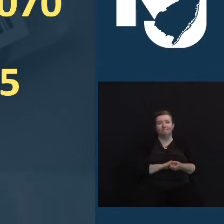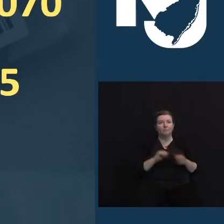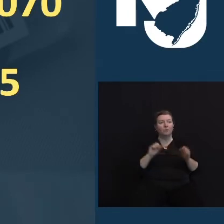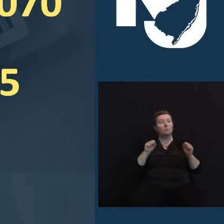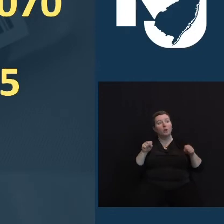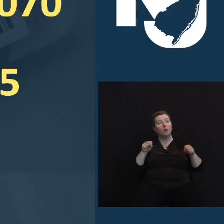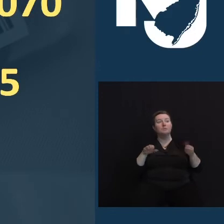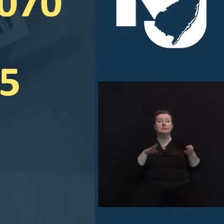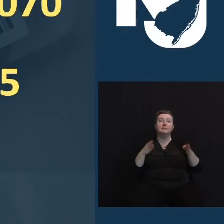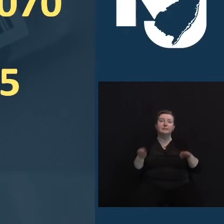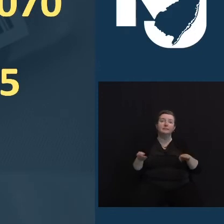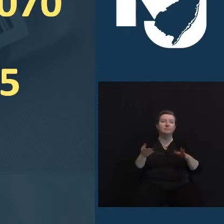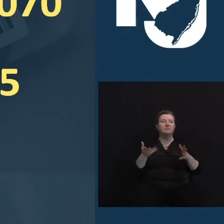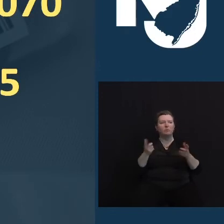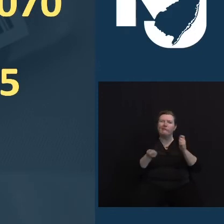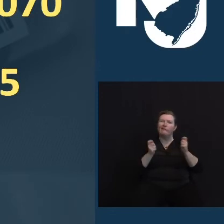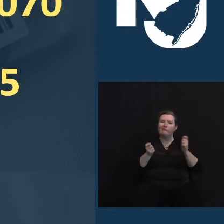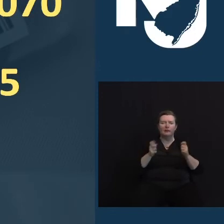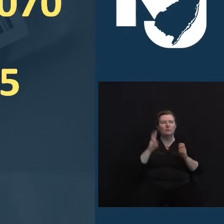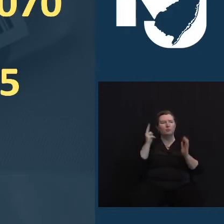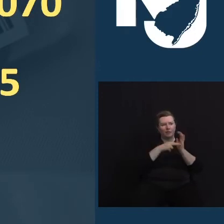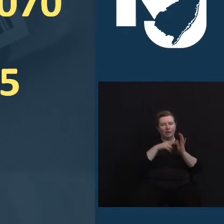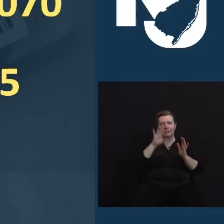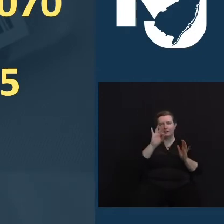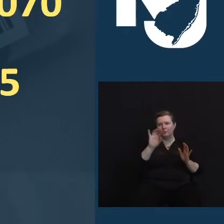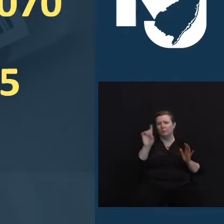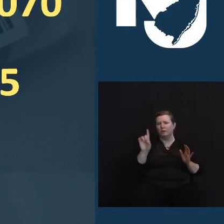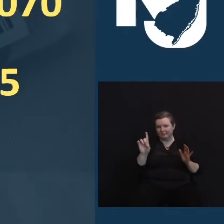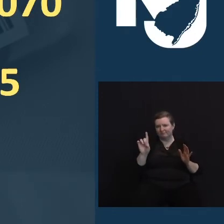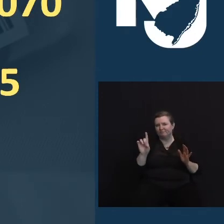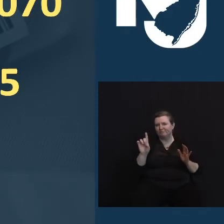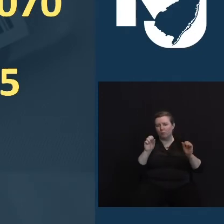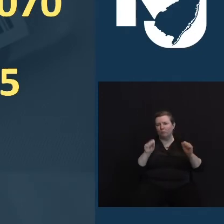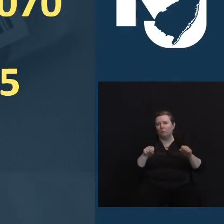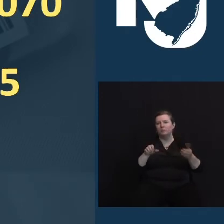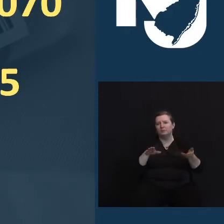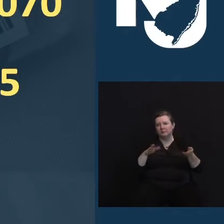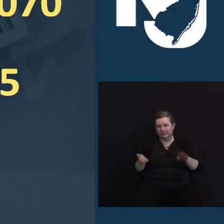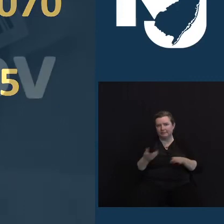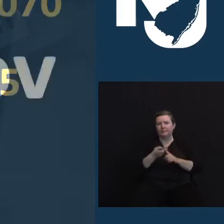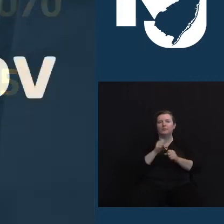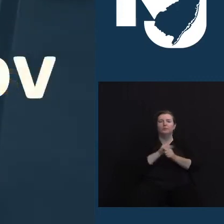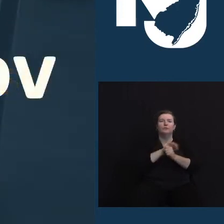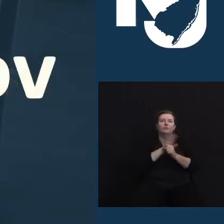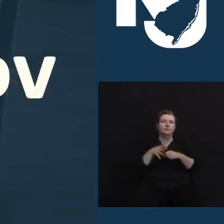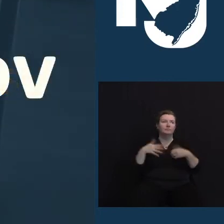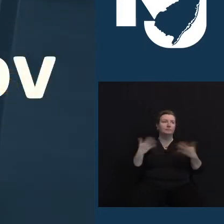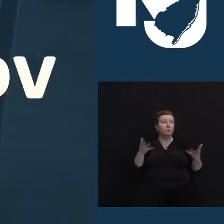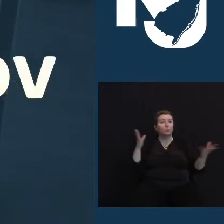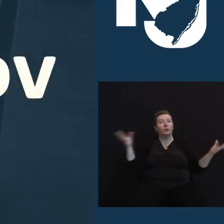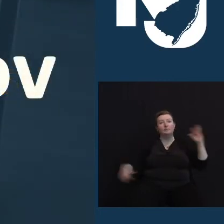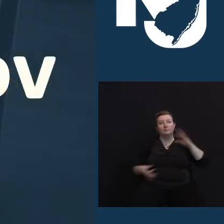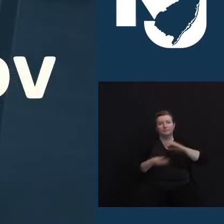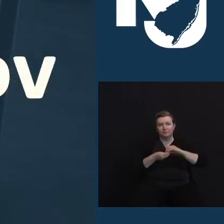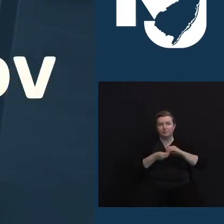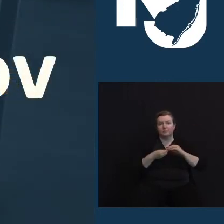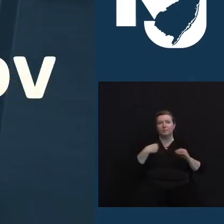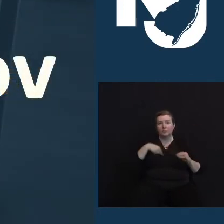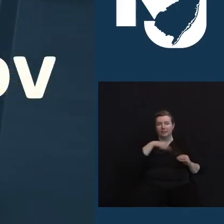been revised to 2,091. So all told, we have now crossed the threshold